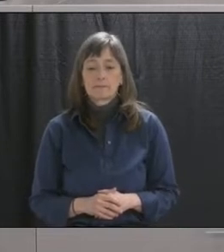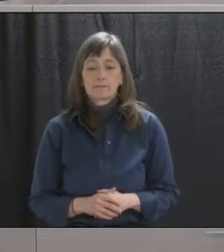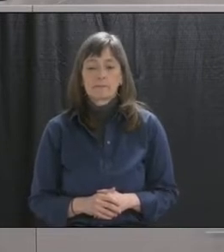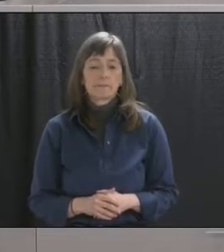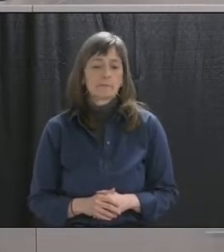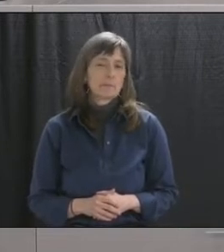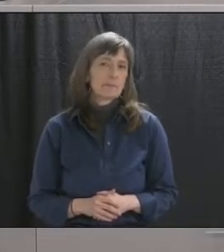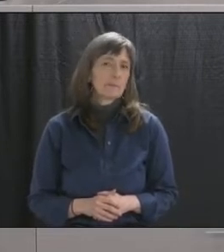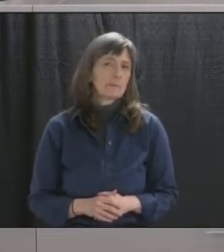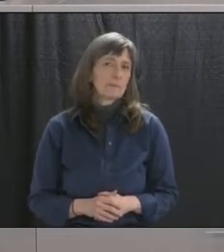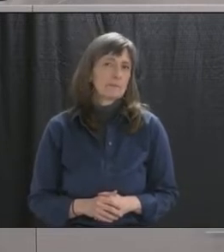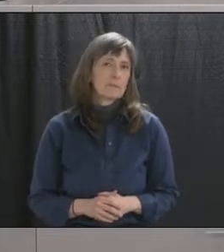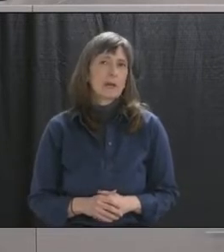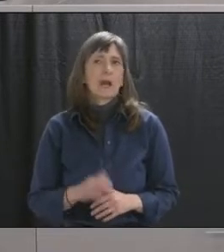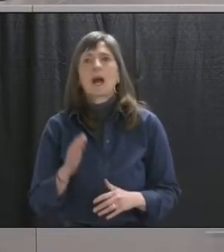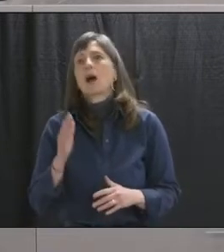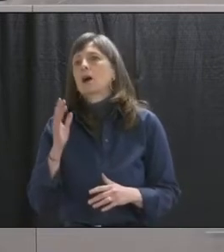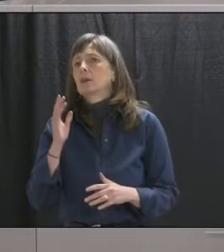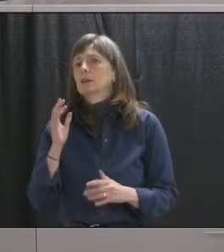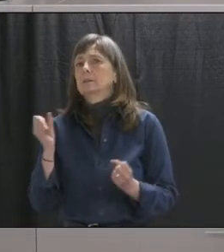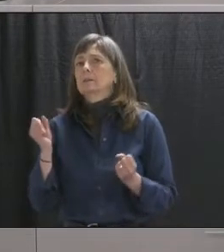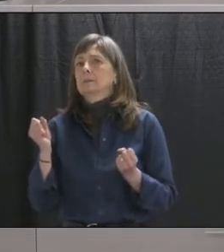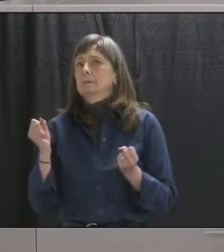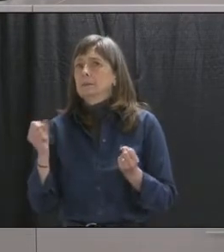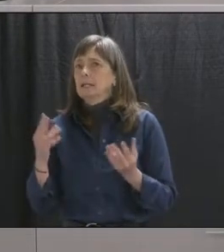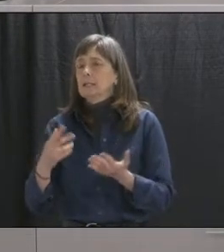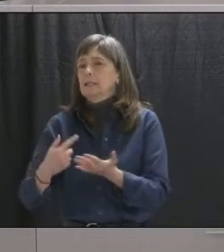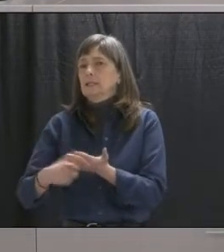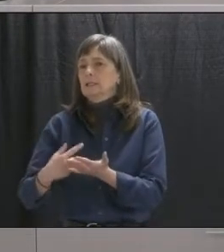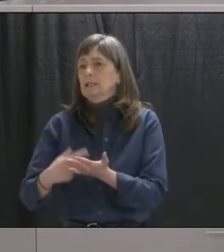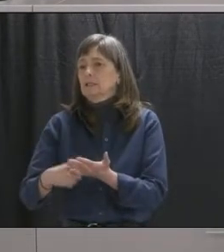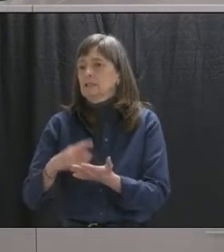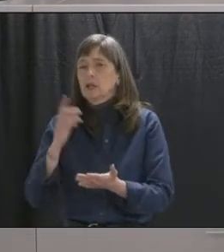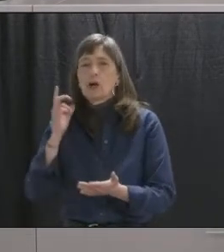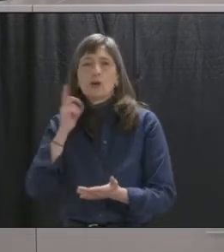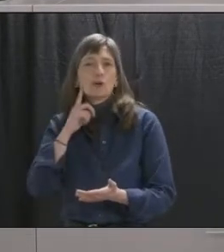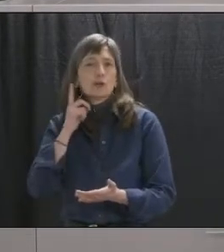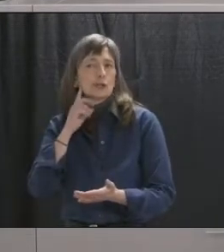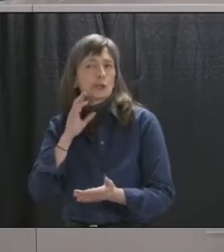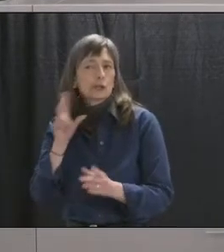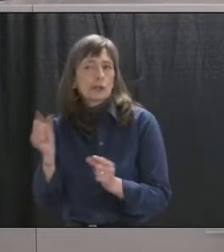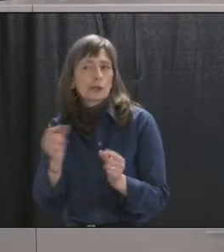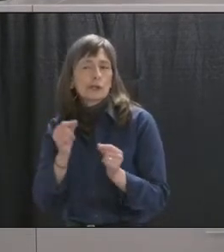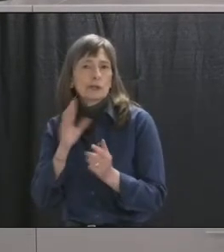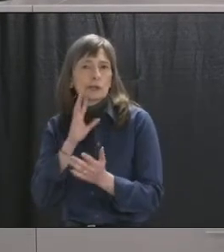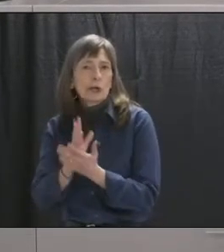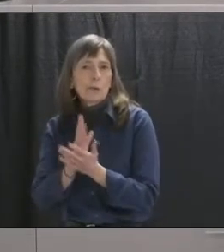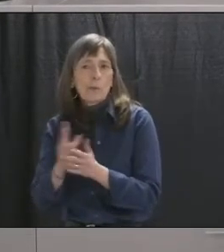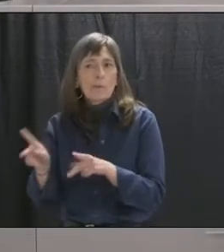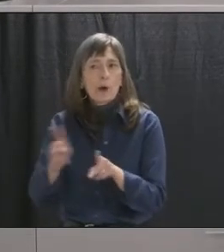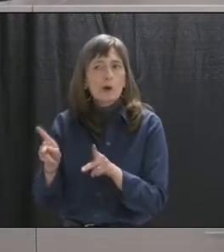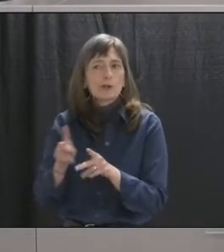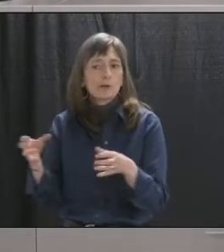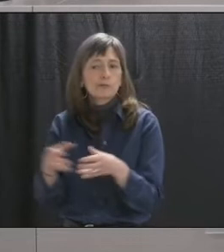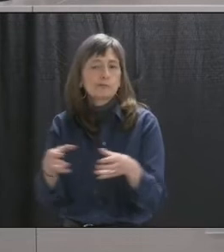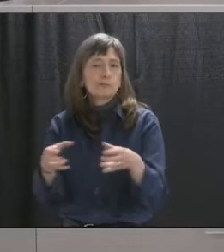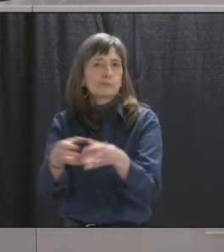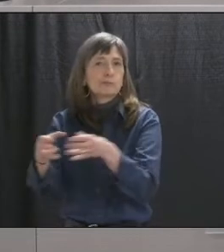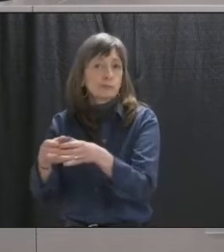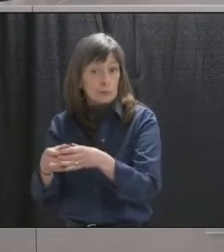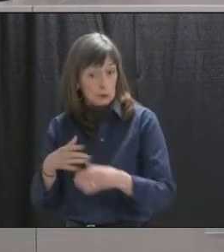As you mentioned in your preamble, lots of talk of get-togethers over the weekend, whether that be at cabins, Easter dinners, to-do trips. Do you expect to see the numbers increase in the next